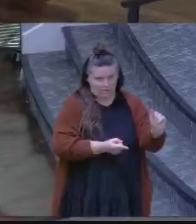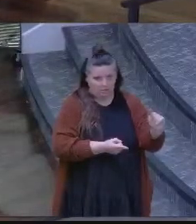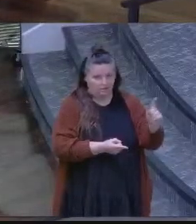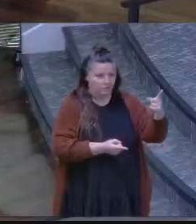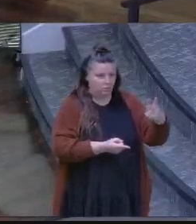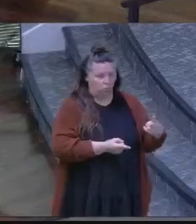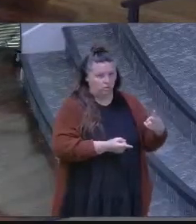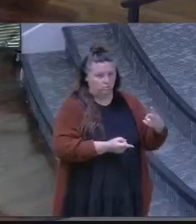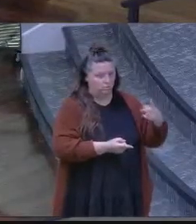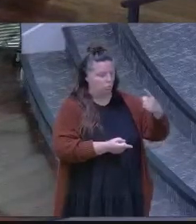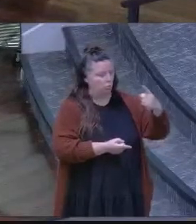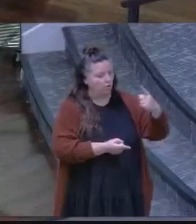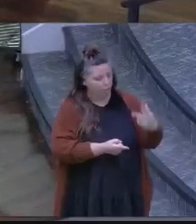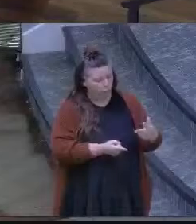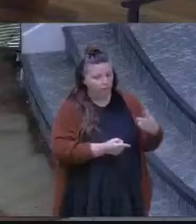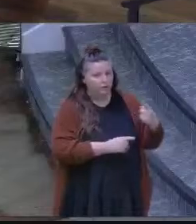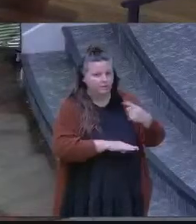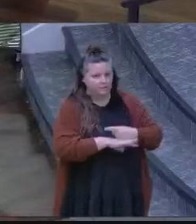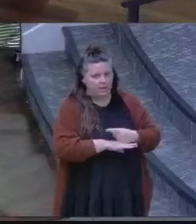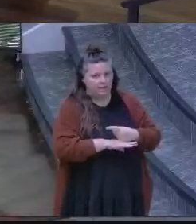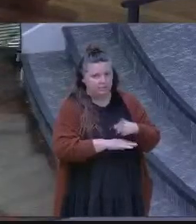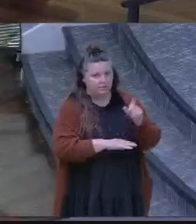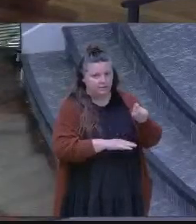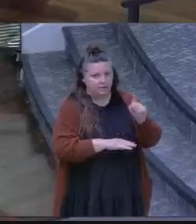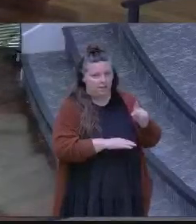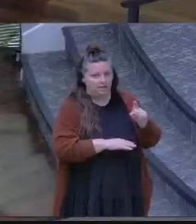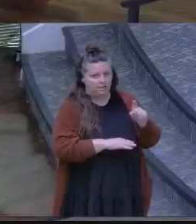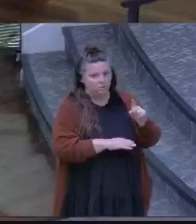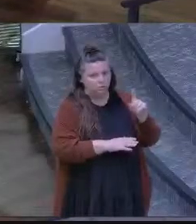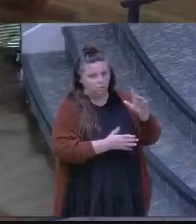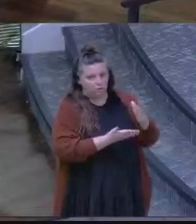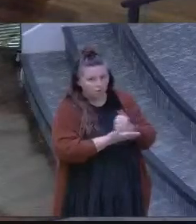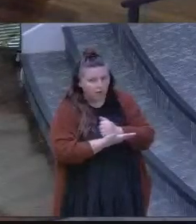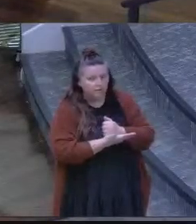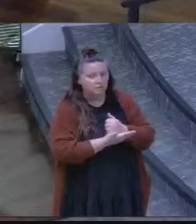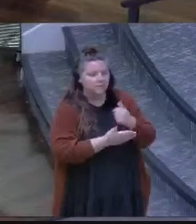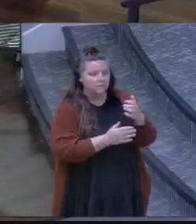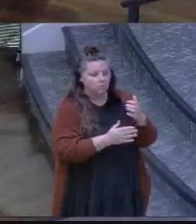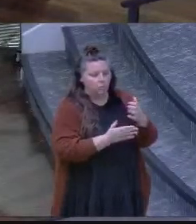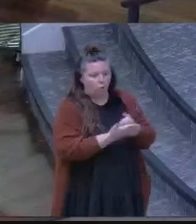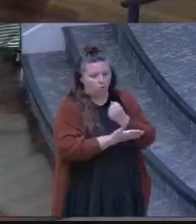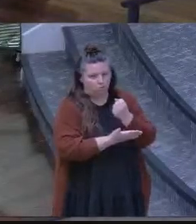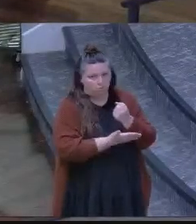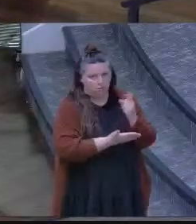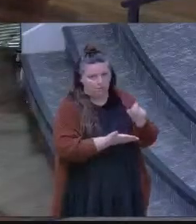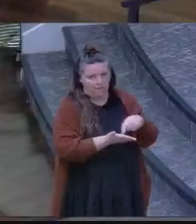to accumulate in order to get that payout.